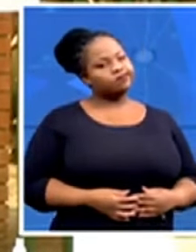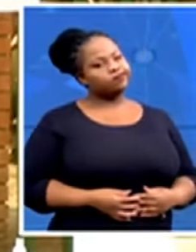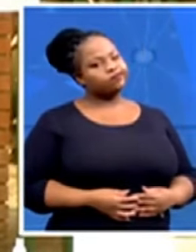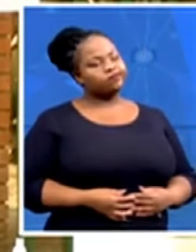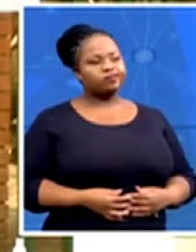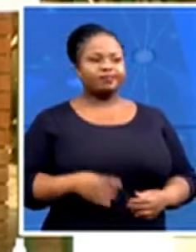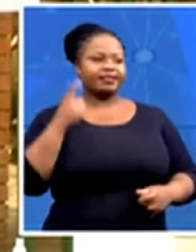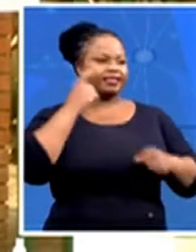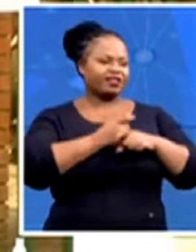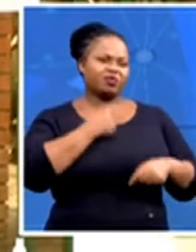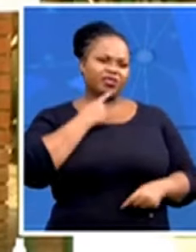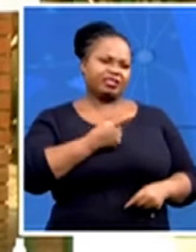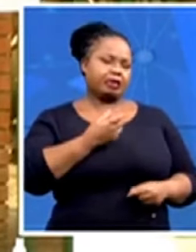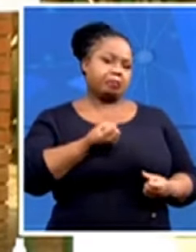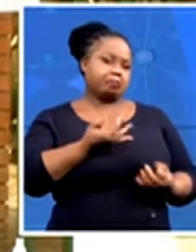because schools are still starting